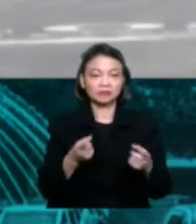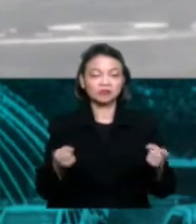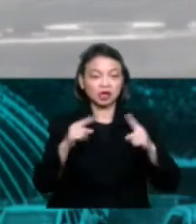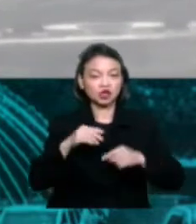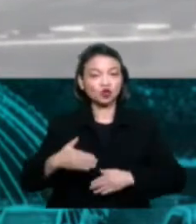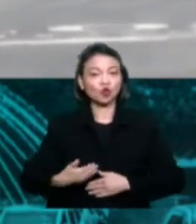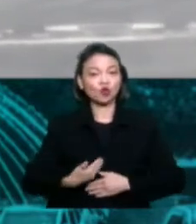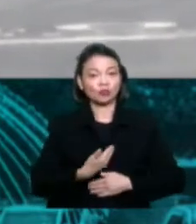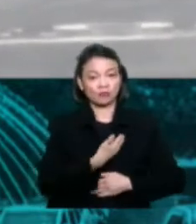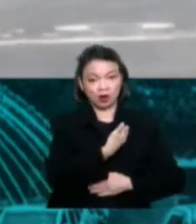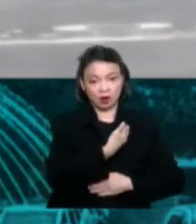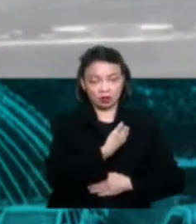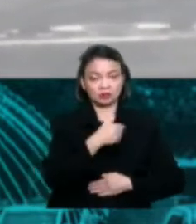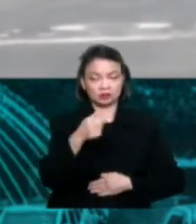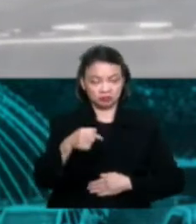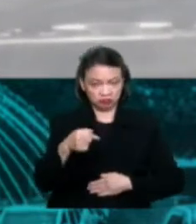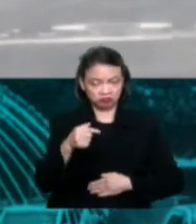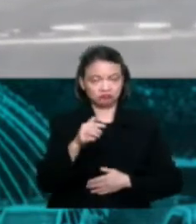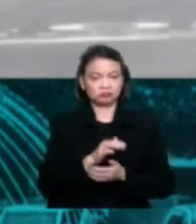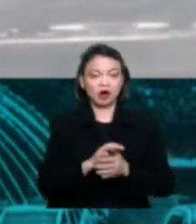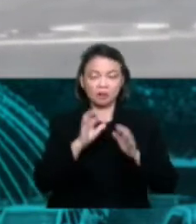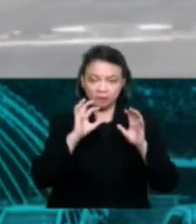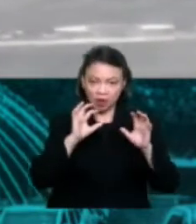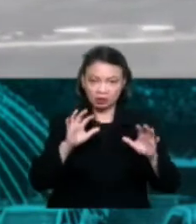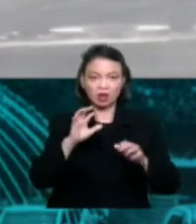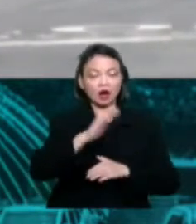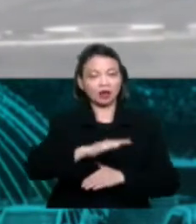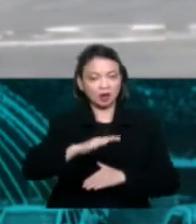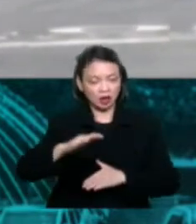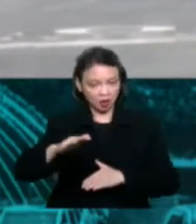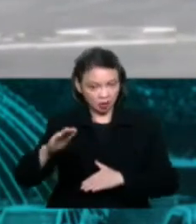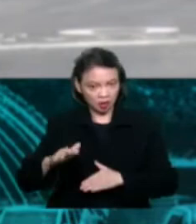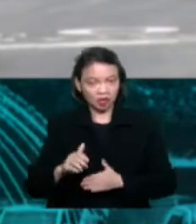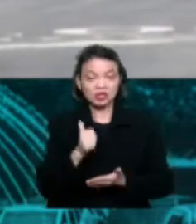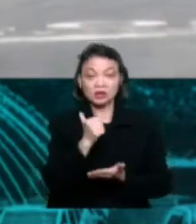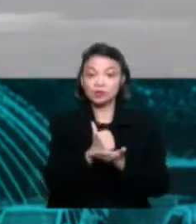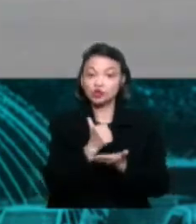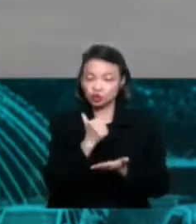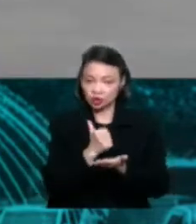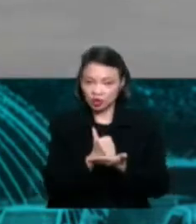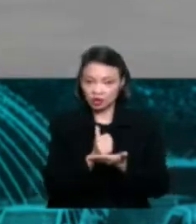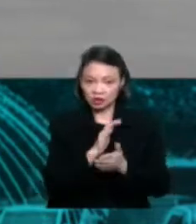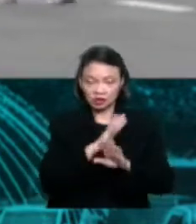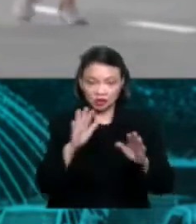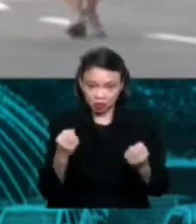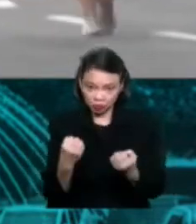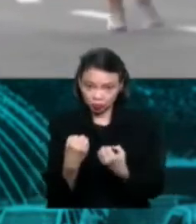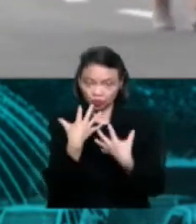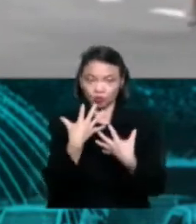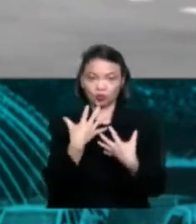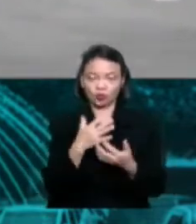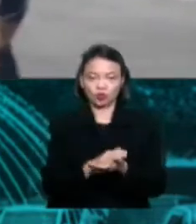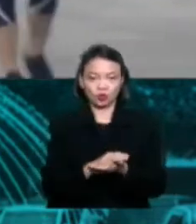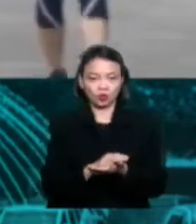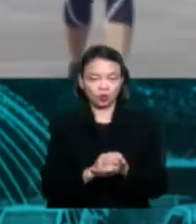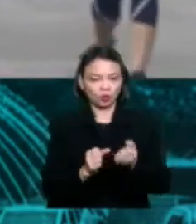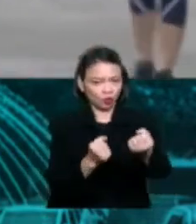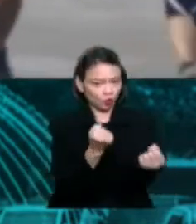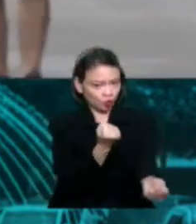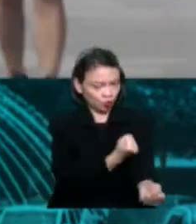school. But we can at least cover 90% of the children in school and make sure schools are free of bullying, and school have not